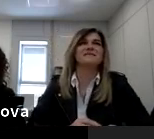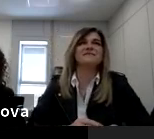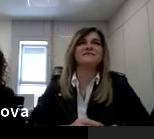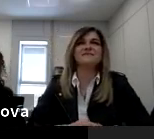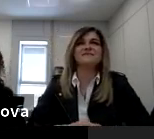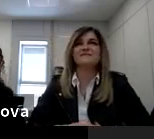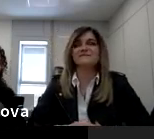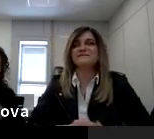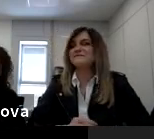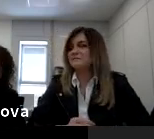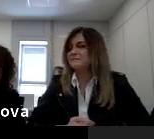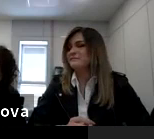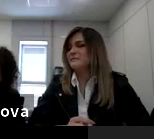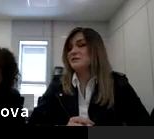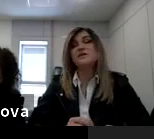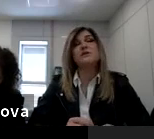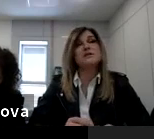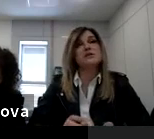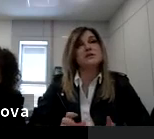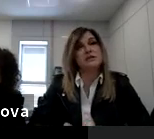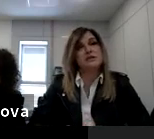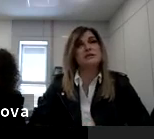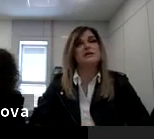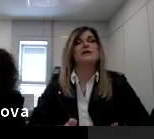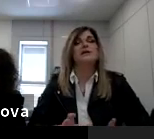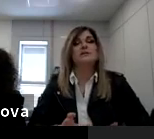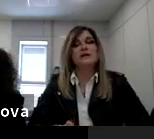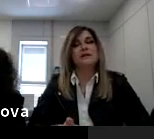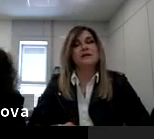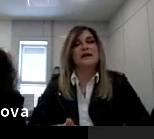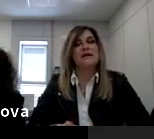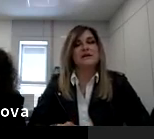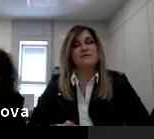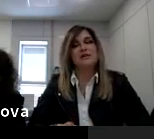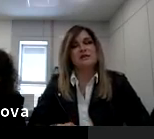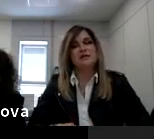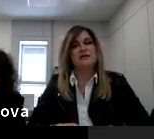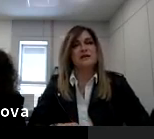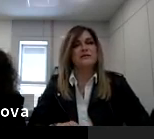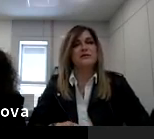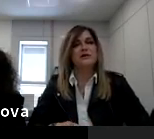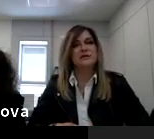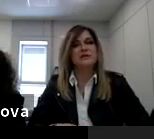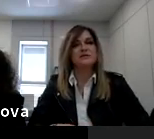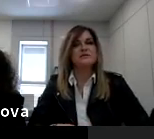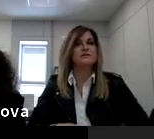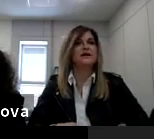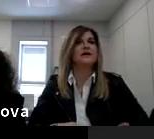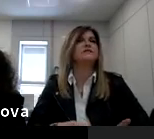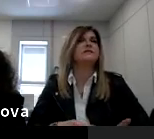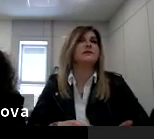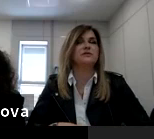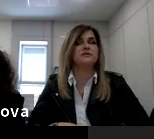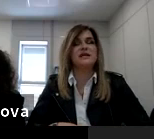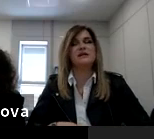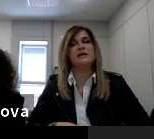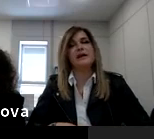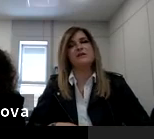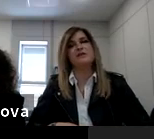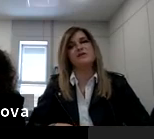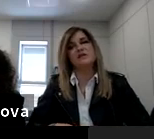say, and I'll draw a sketch. So the question is, what A means in the name of the optics? So we have, I don't